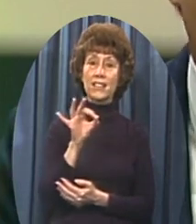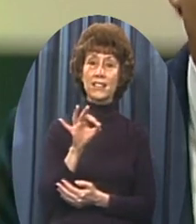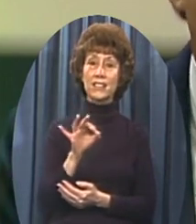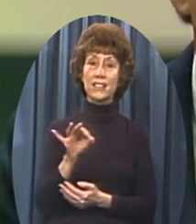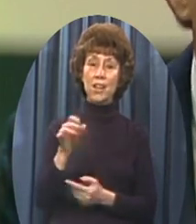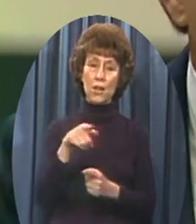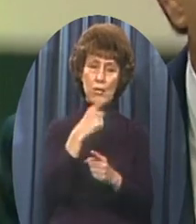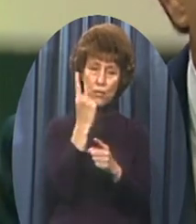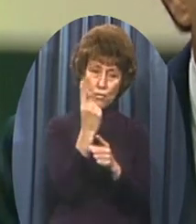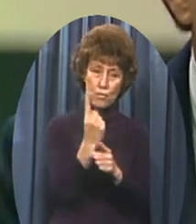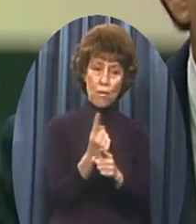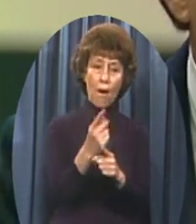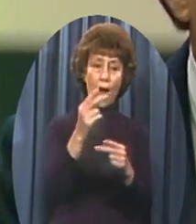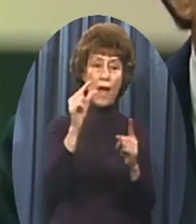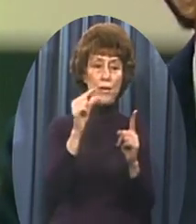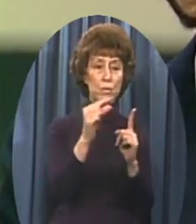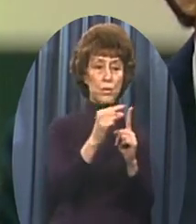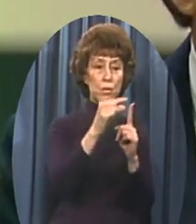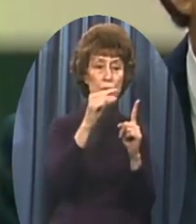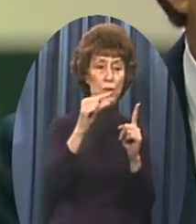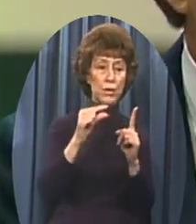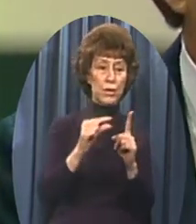the right words to say,